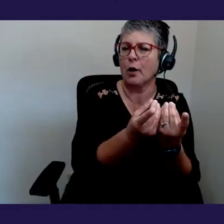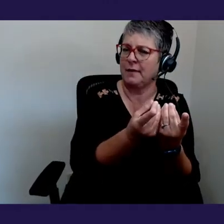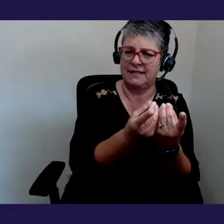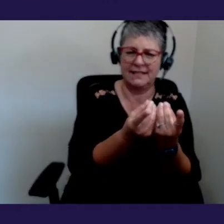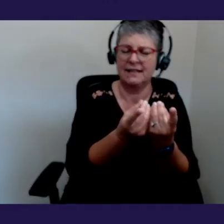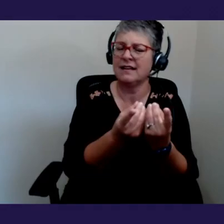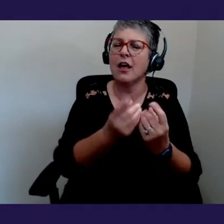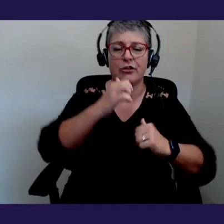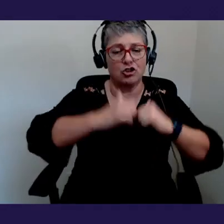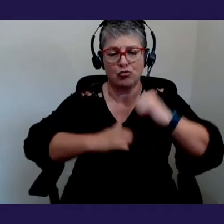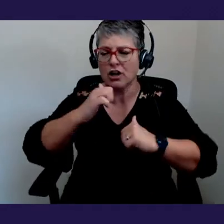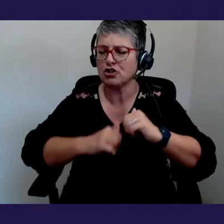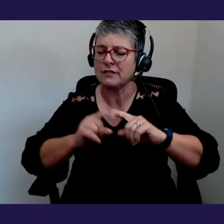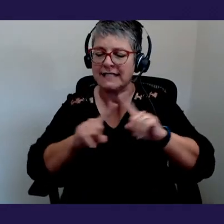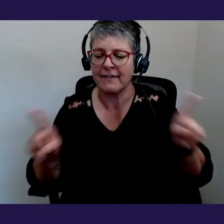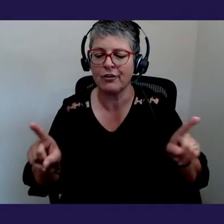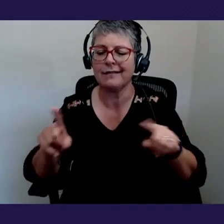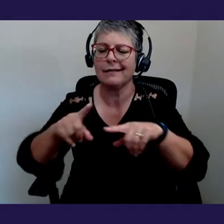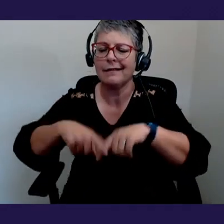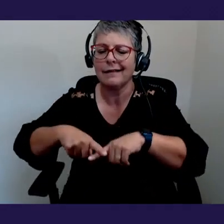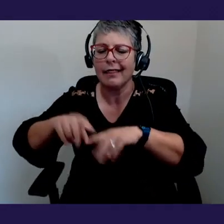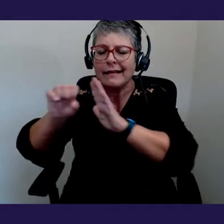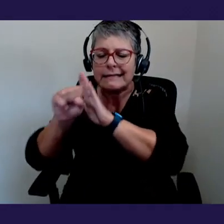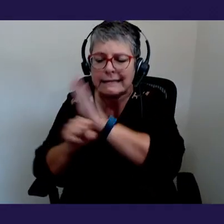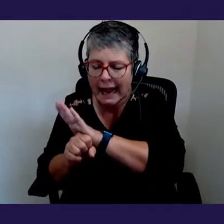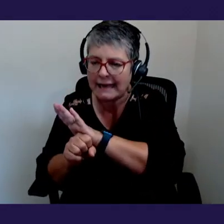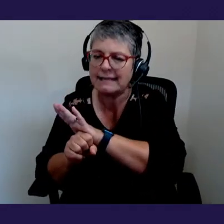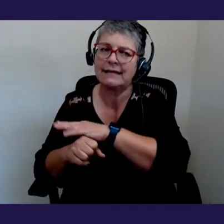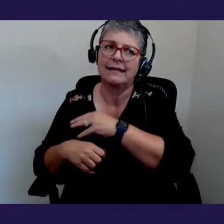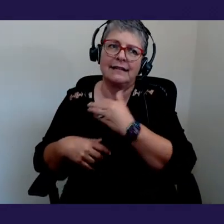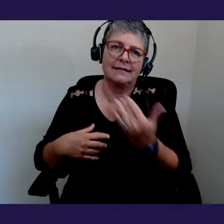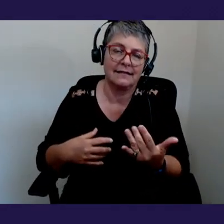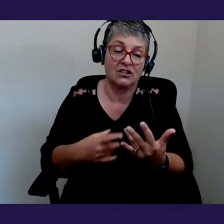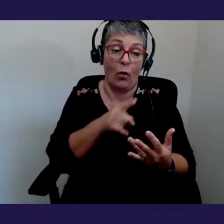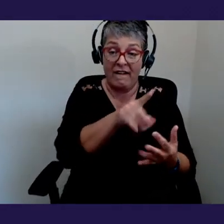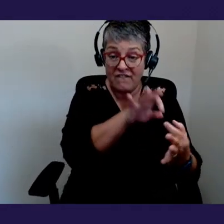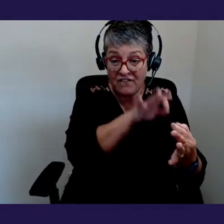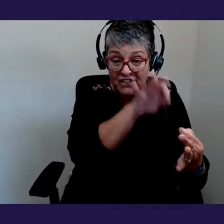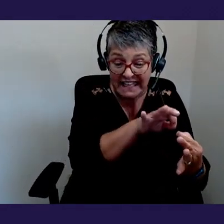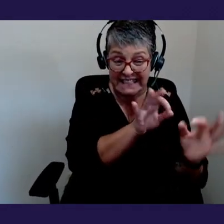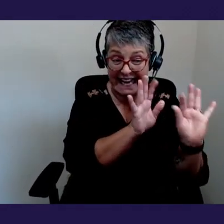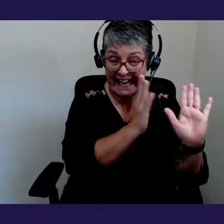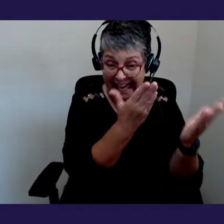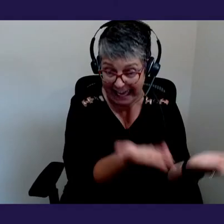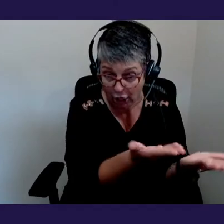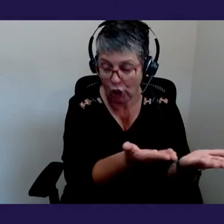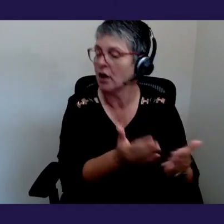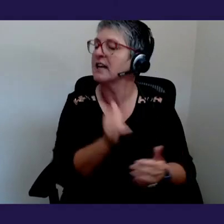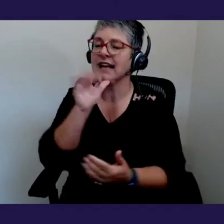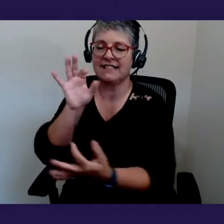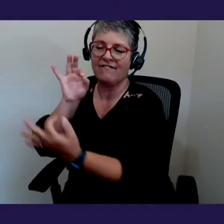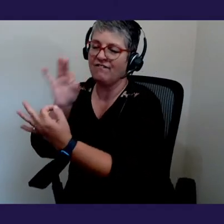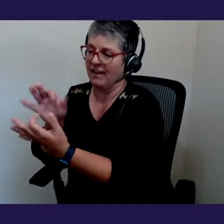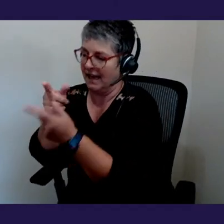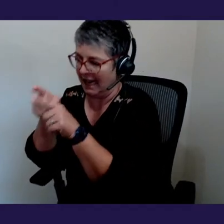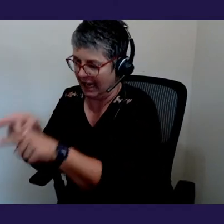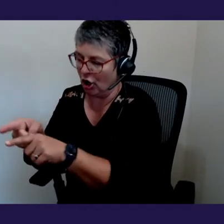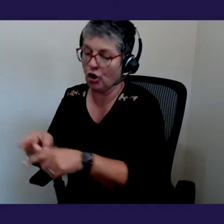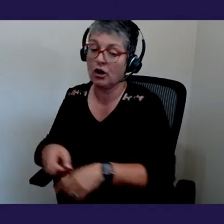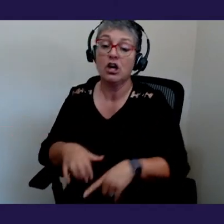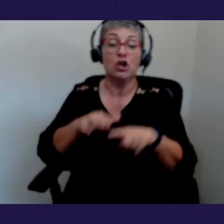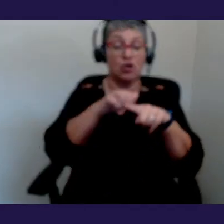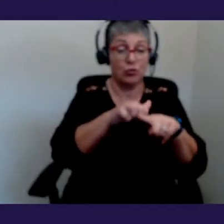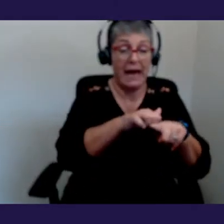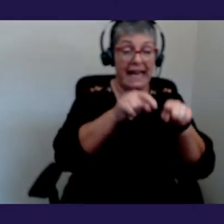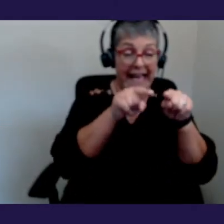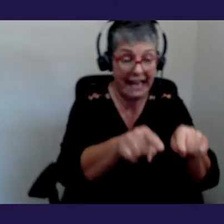rule, et cetera. And so I think that what fits in for one public health department, who's going to do it, what training and skills, et